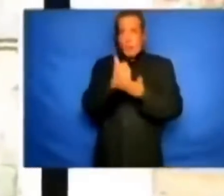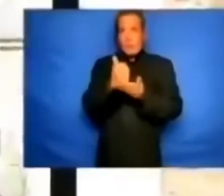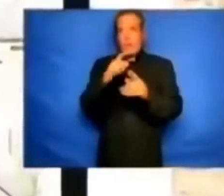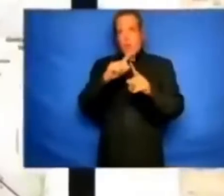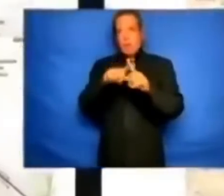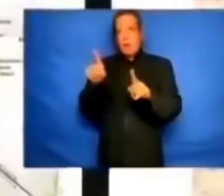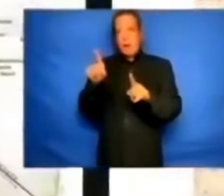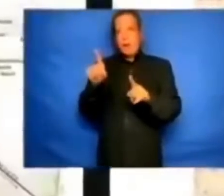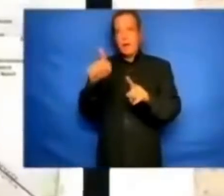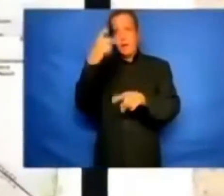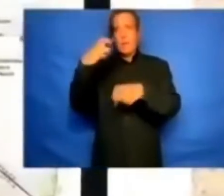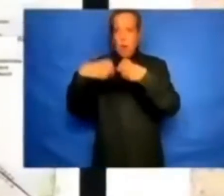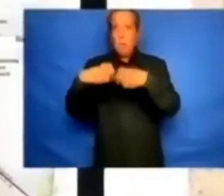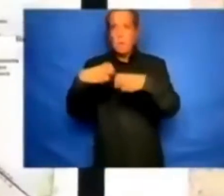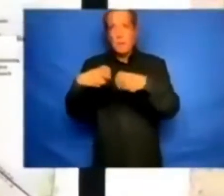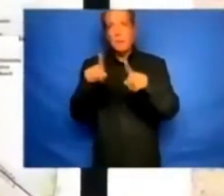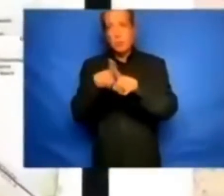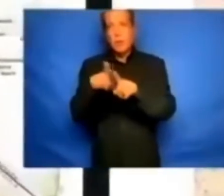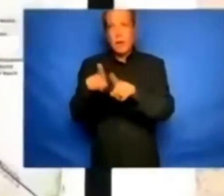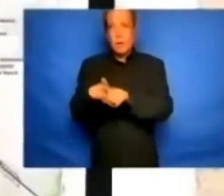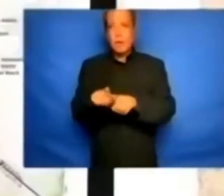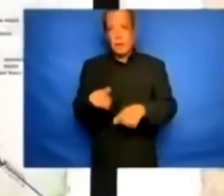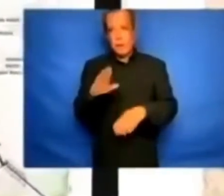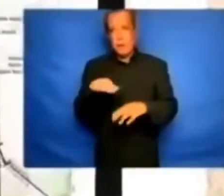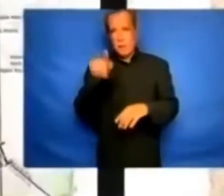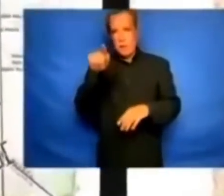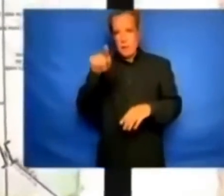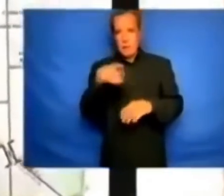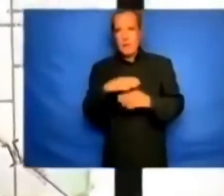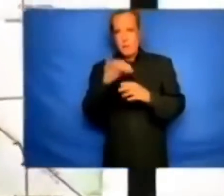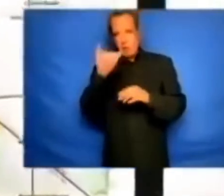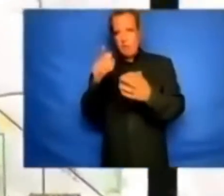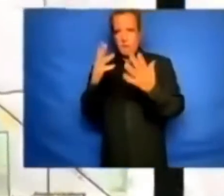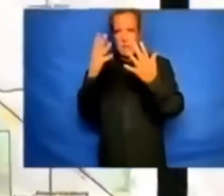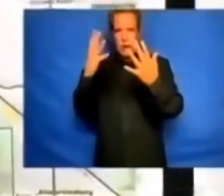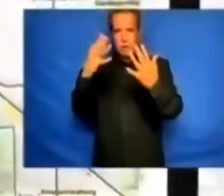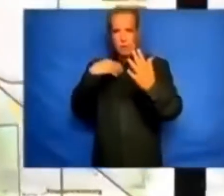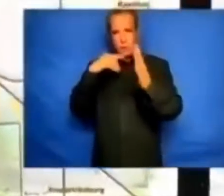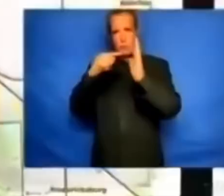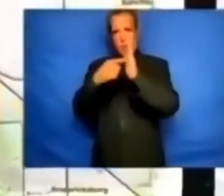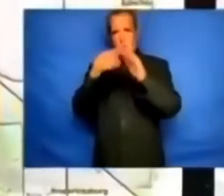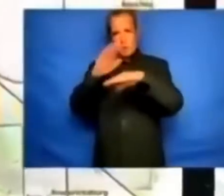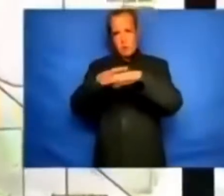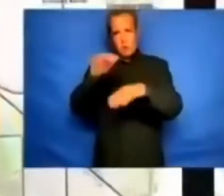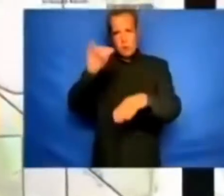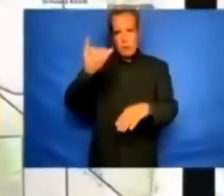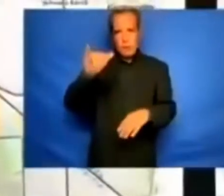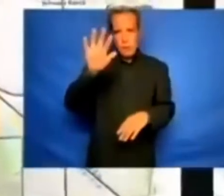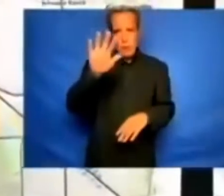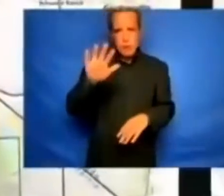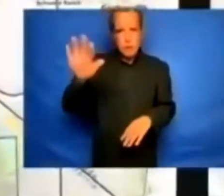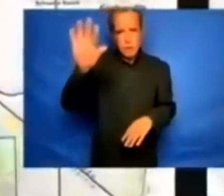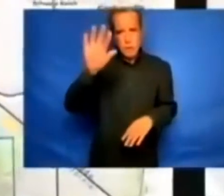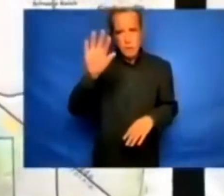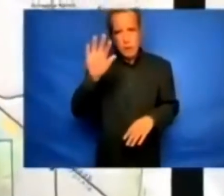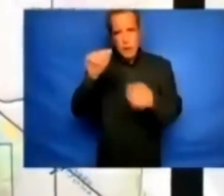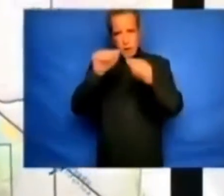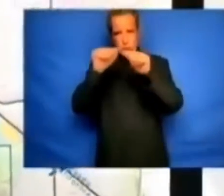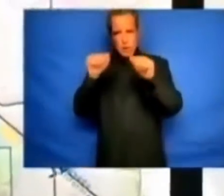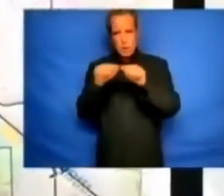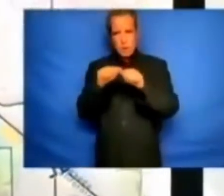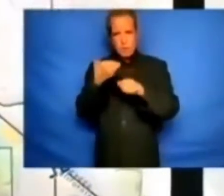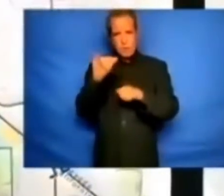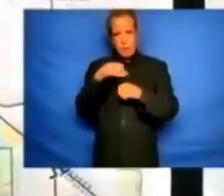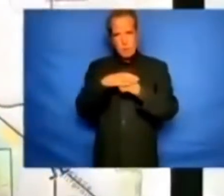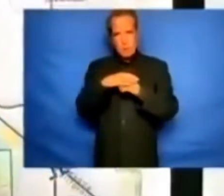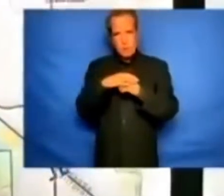efforts here on the Caldor Fire. We'll start up in kind of the Christmas Valley area. Resources are continuing to try and make this area safe. We have